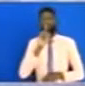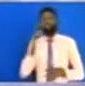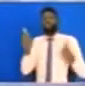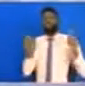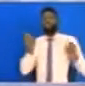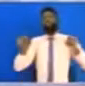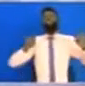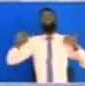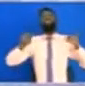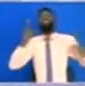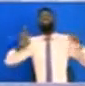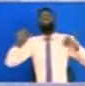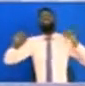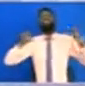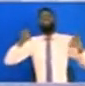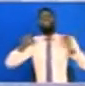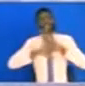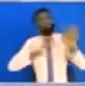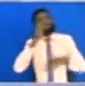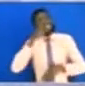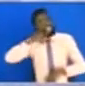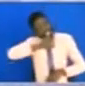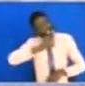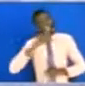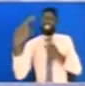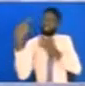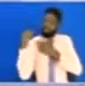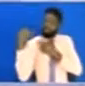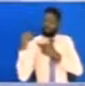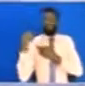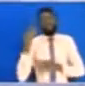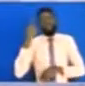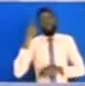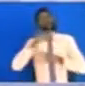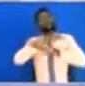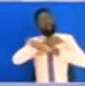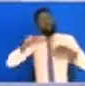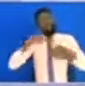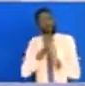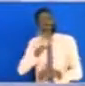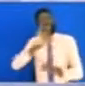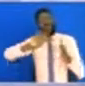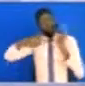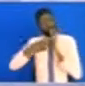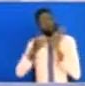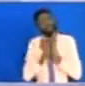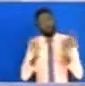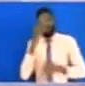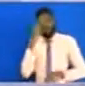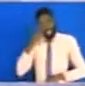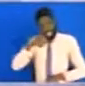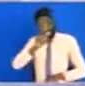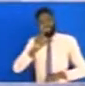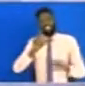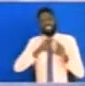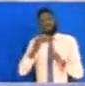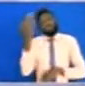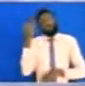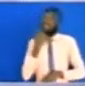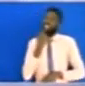it, Mr. Deputy President? Are you responsible for not making these contracts public? Because you in the past have